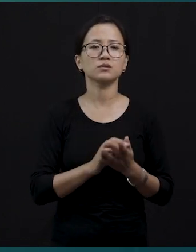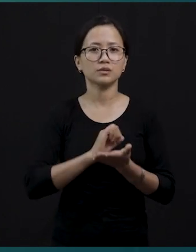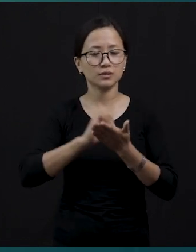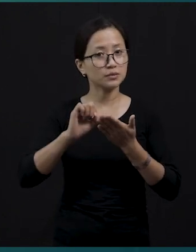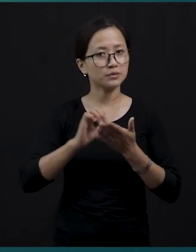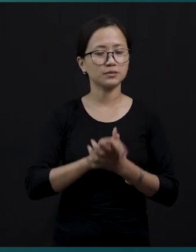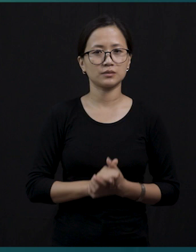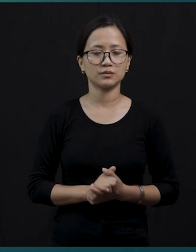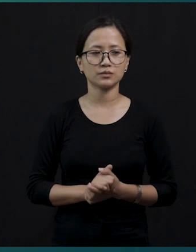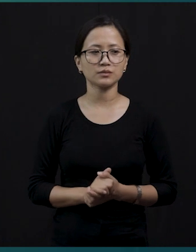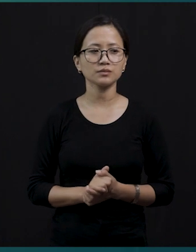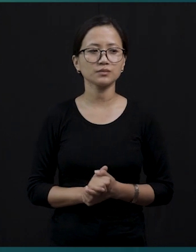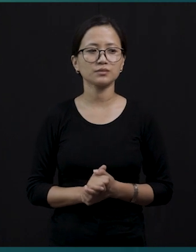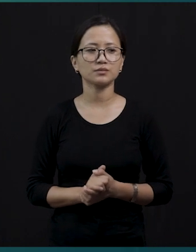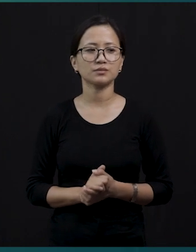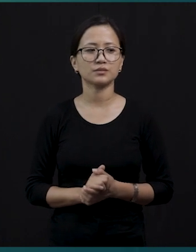number, that is